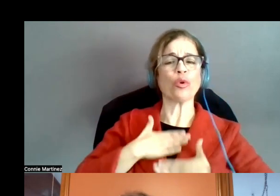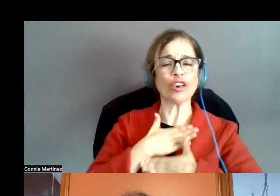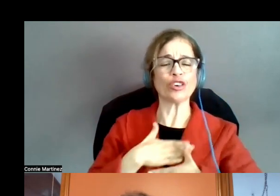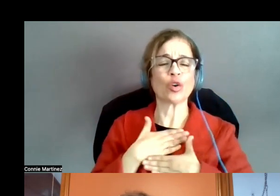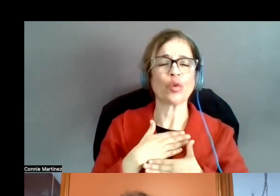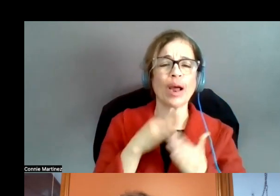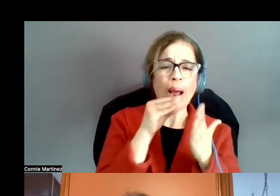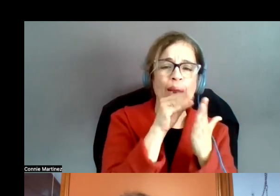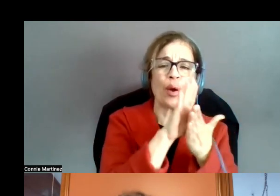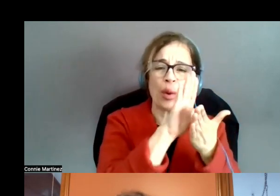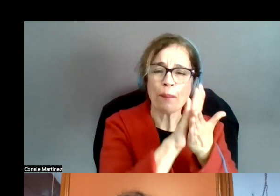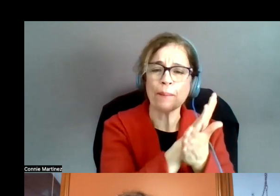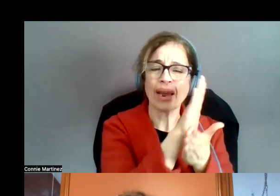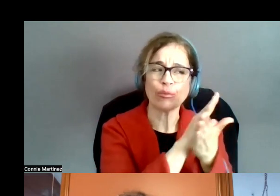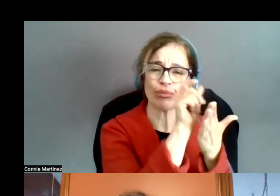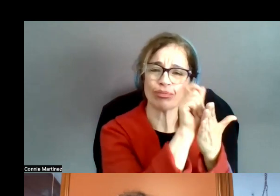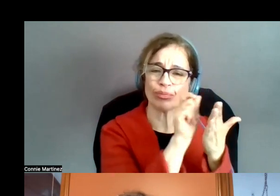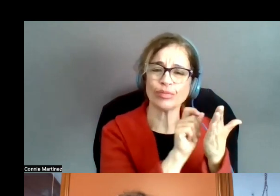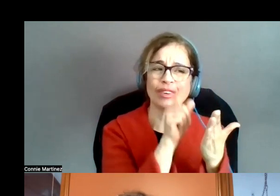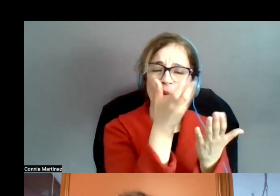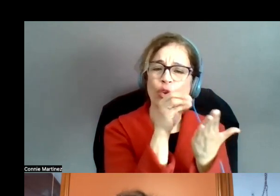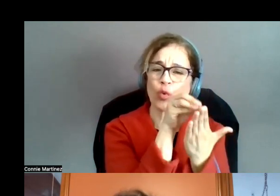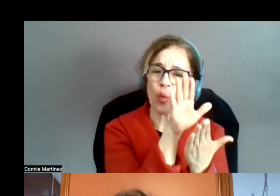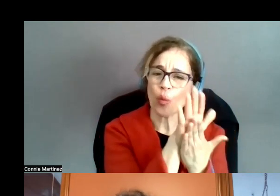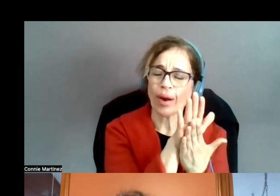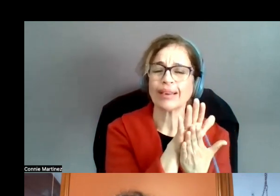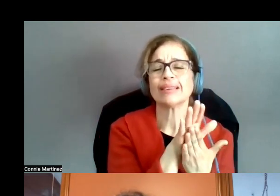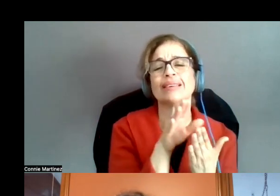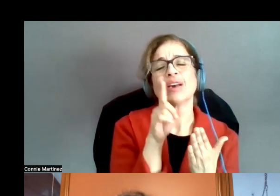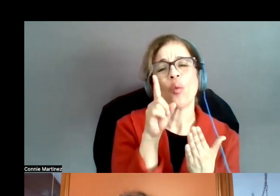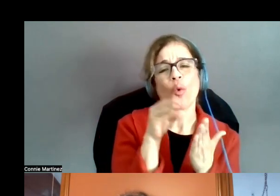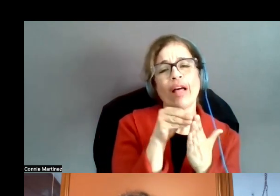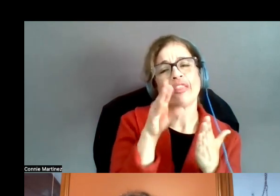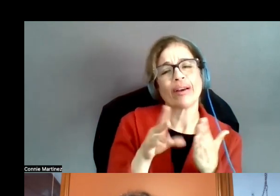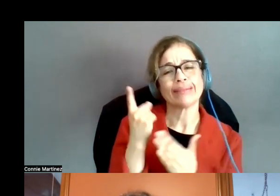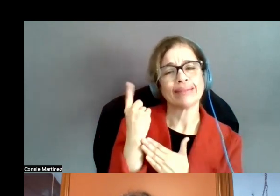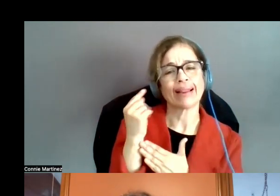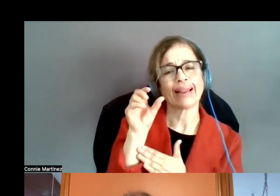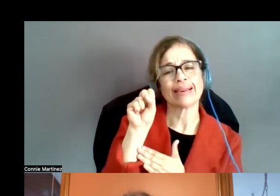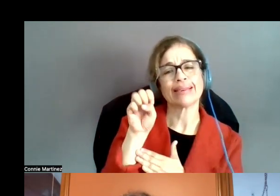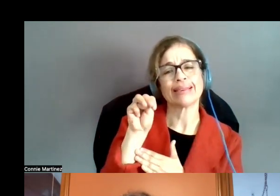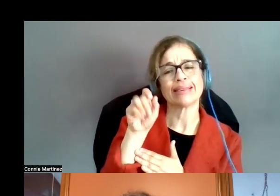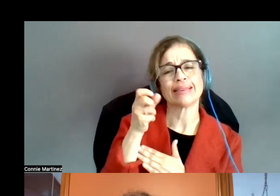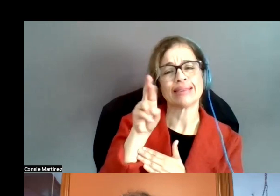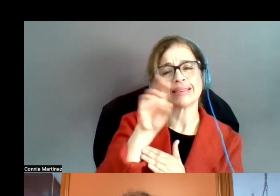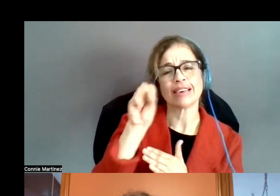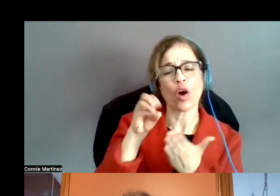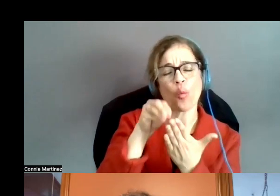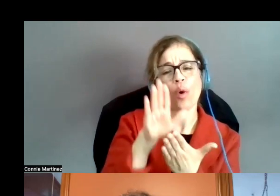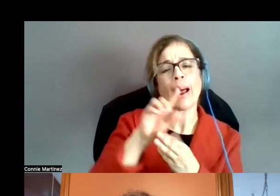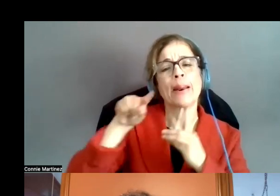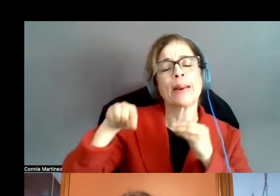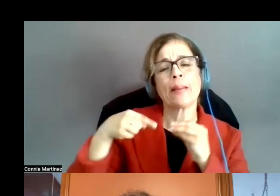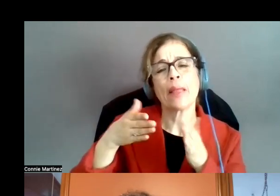want them to write a paper that they want to write. And one student last semester wrote